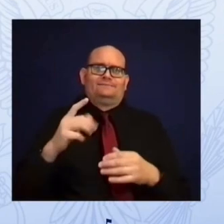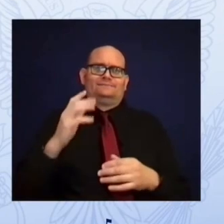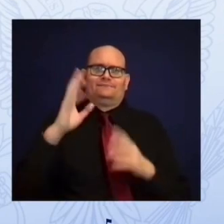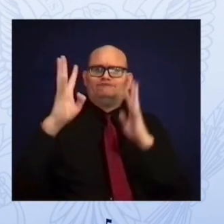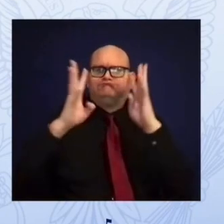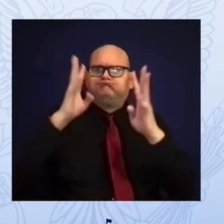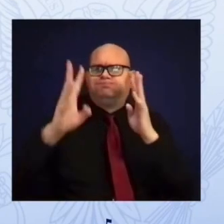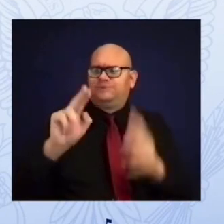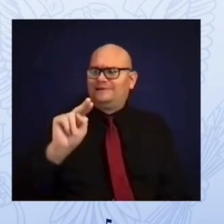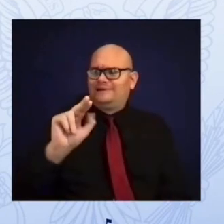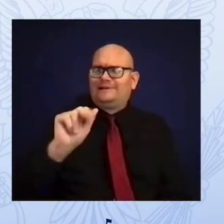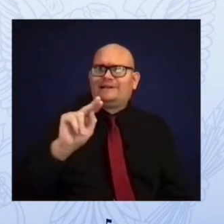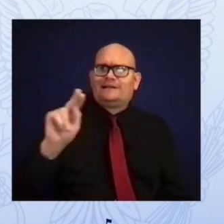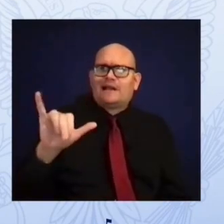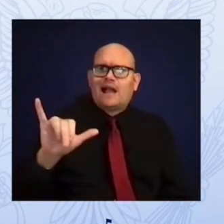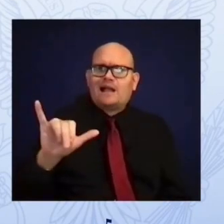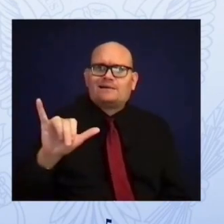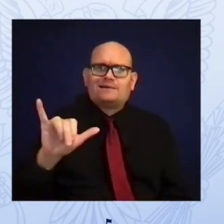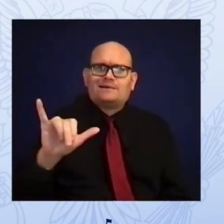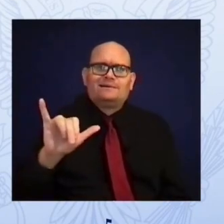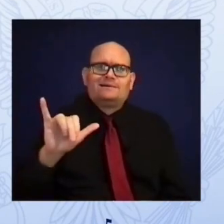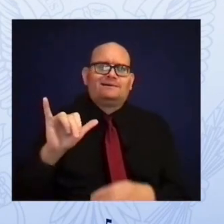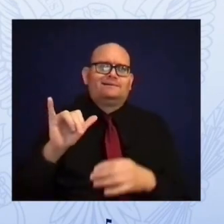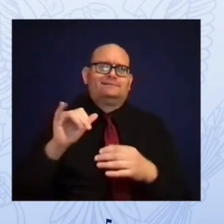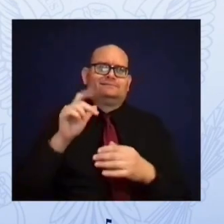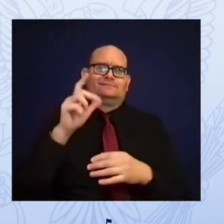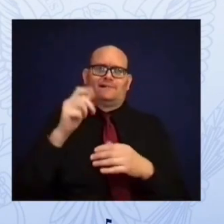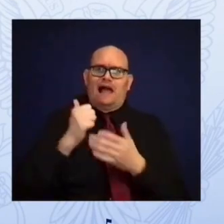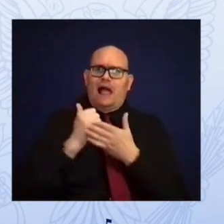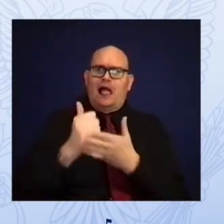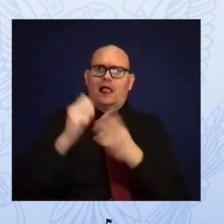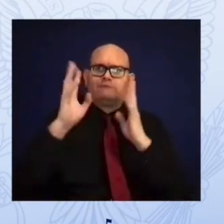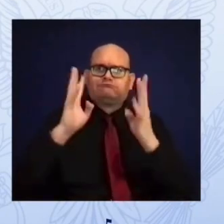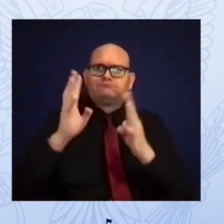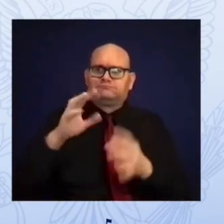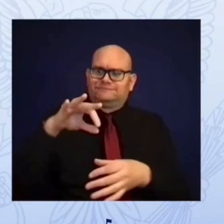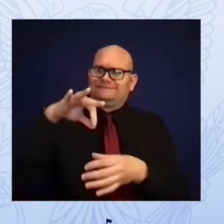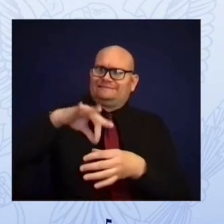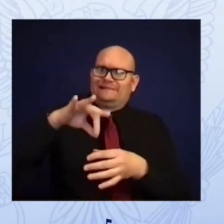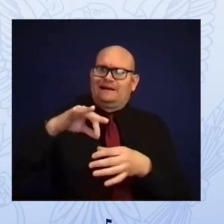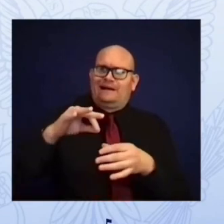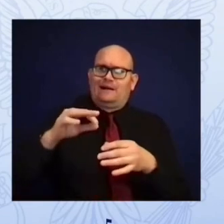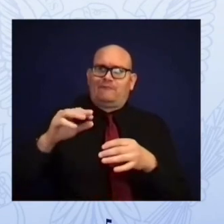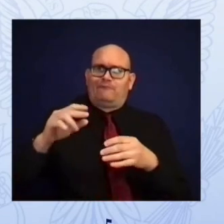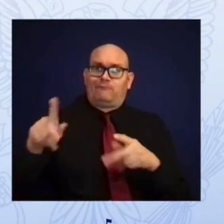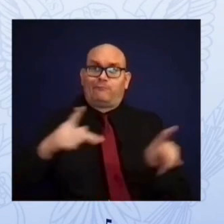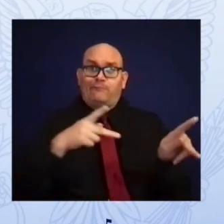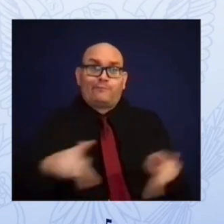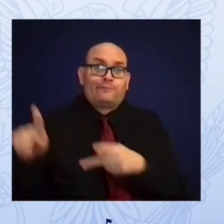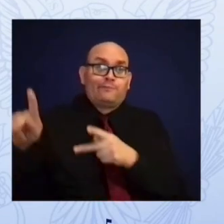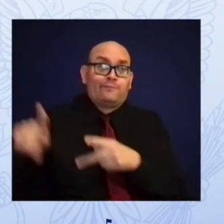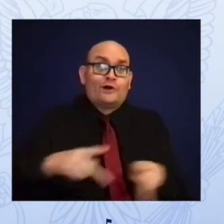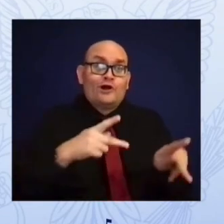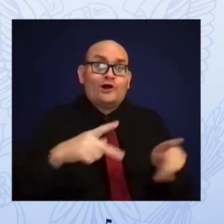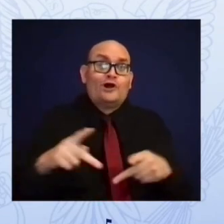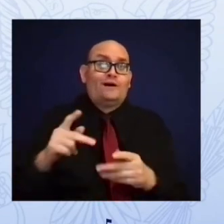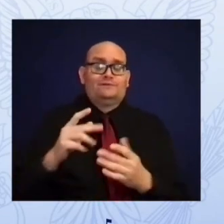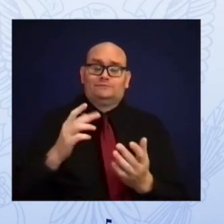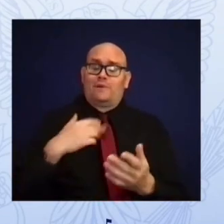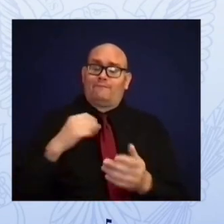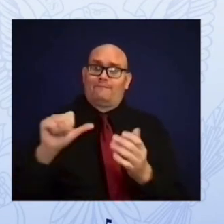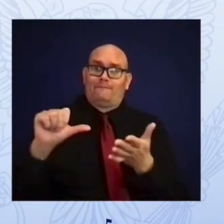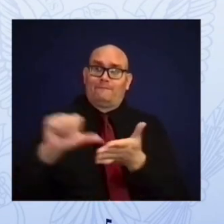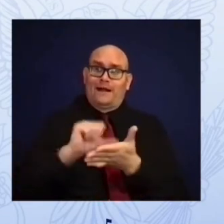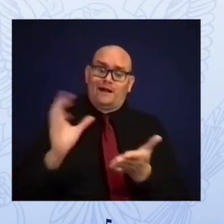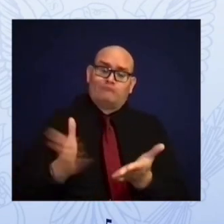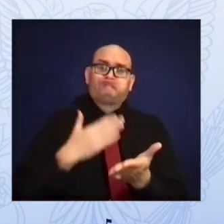realizing it, I was learning. And I never wanted to stop. When a child falls in love with learning,